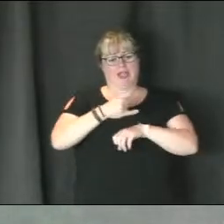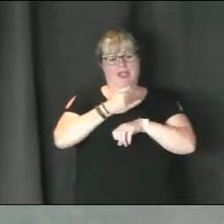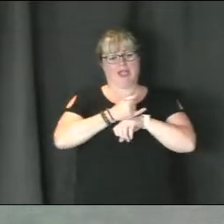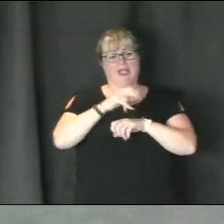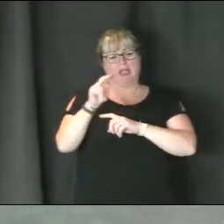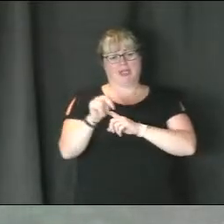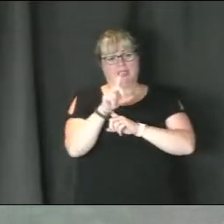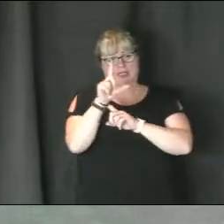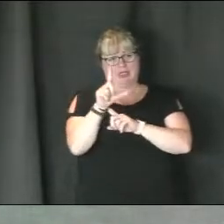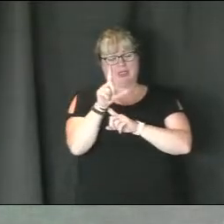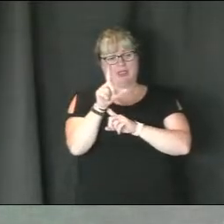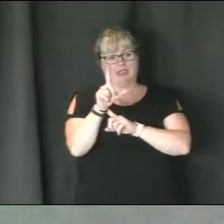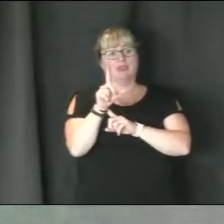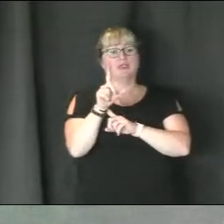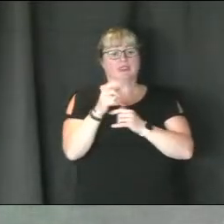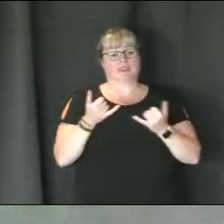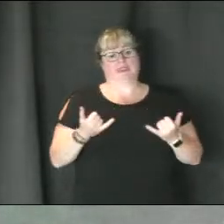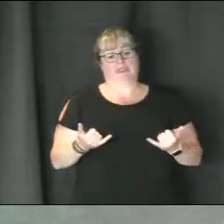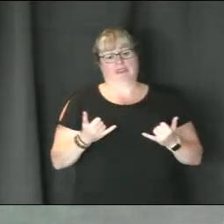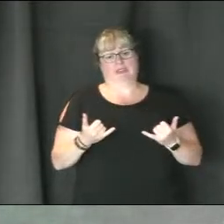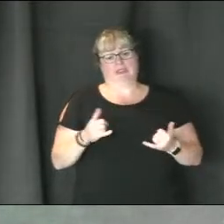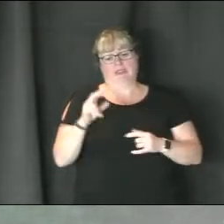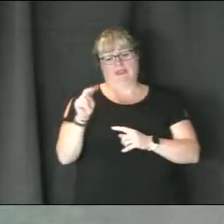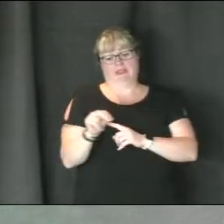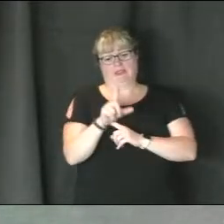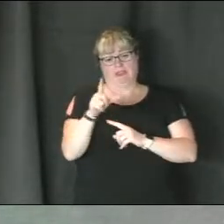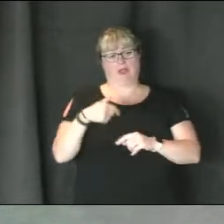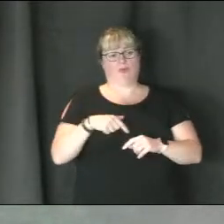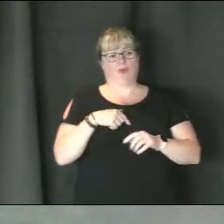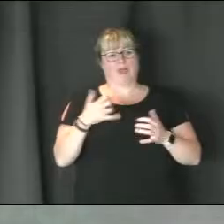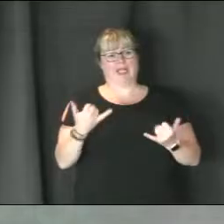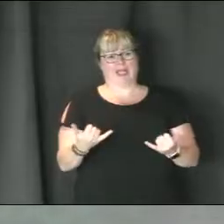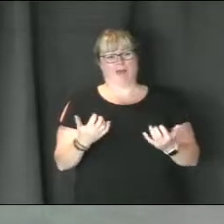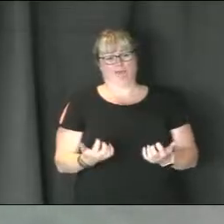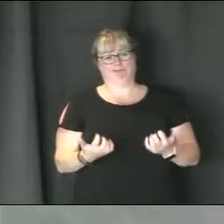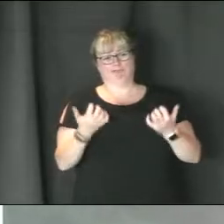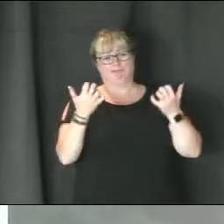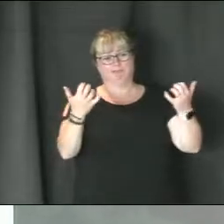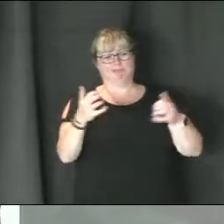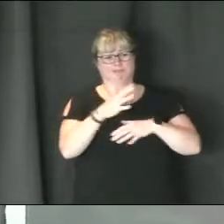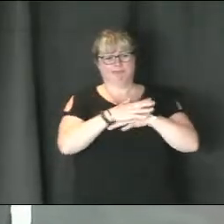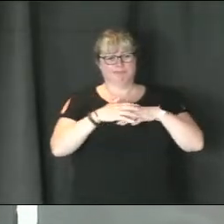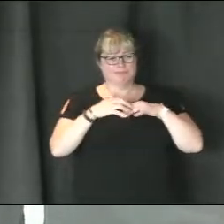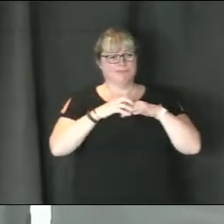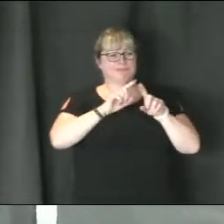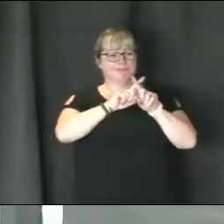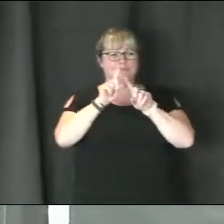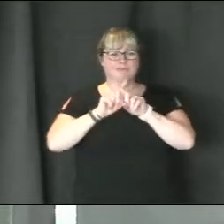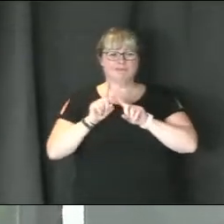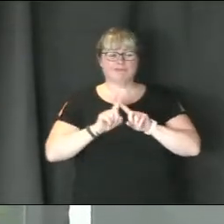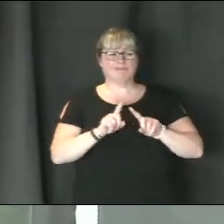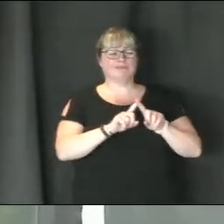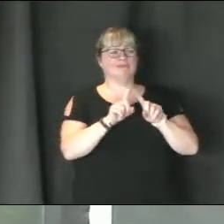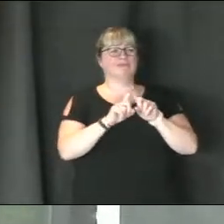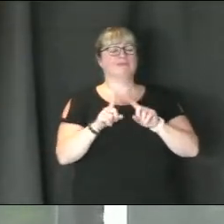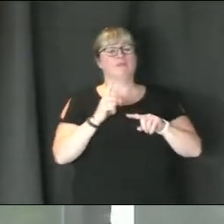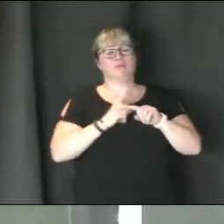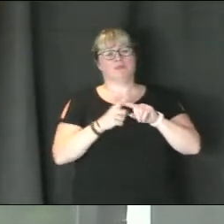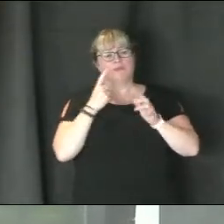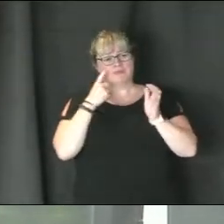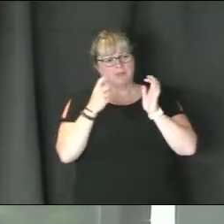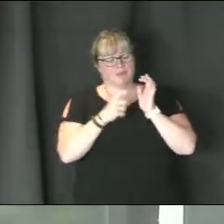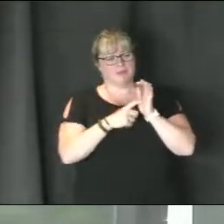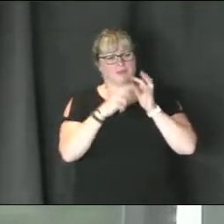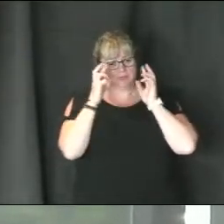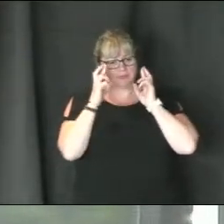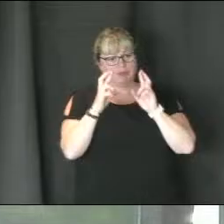Labrador. Today, this province is home to diverse populations of Indigenous and other people, and we also acknowledge with